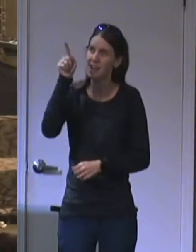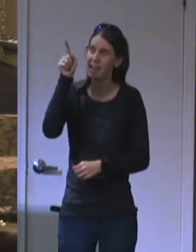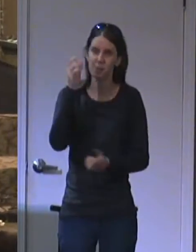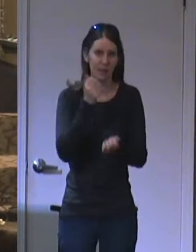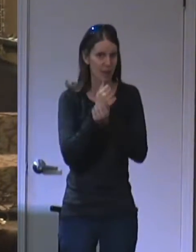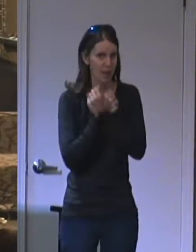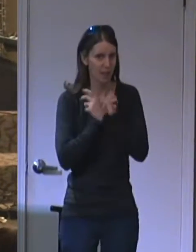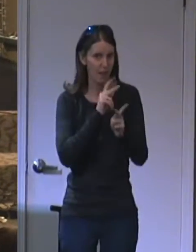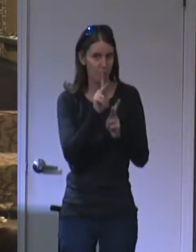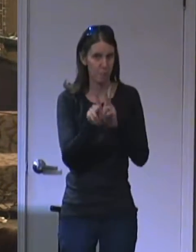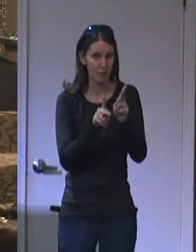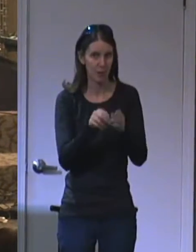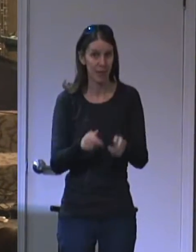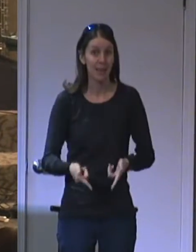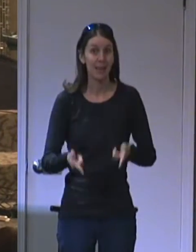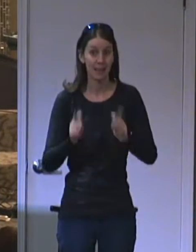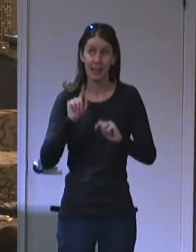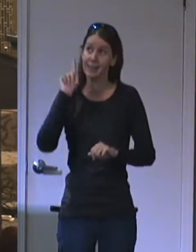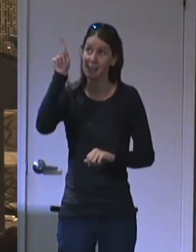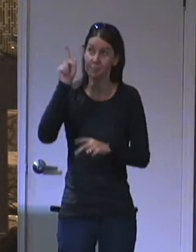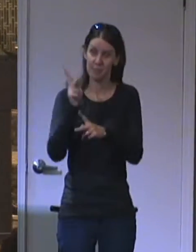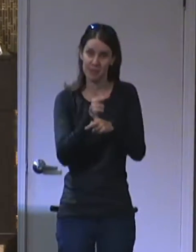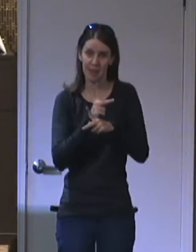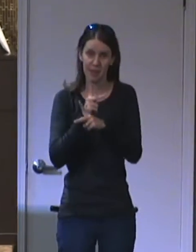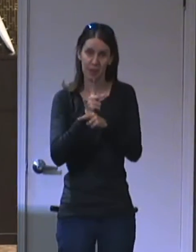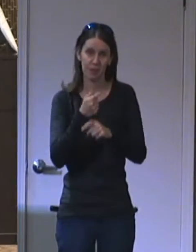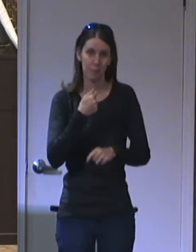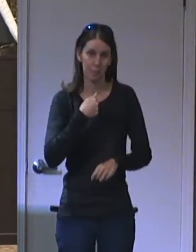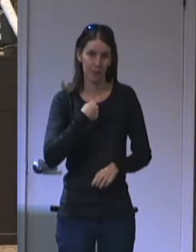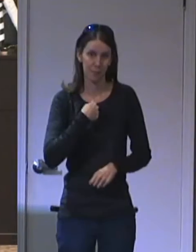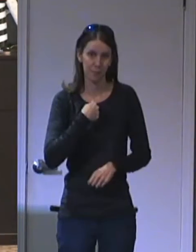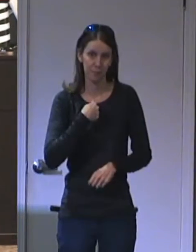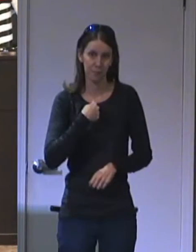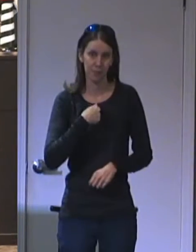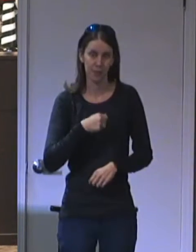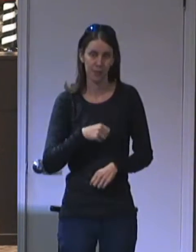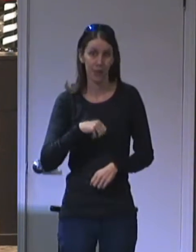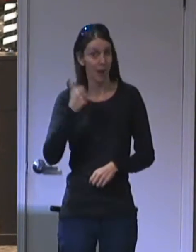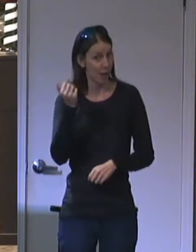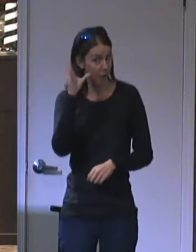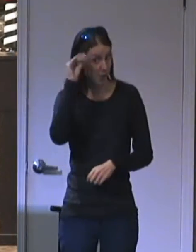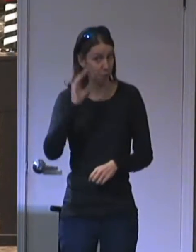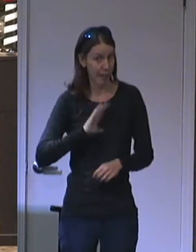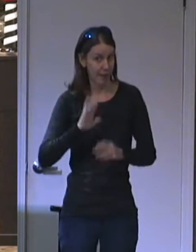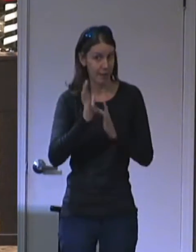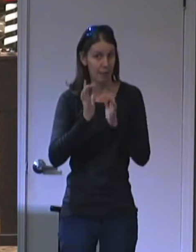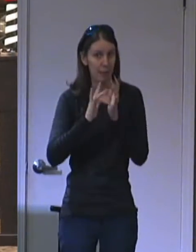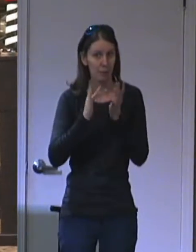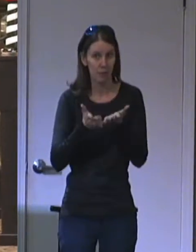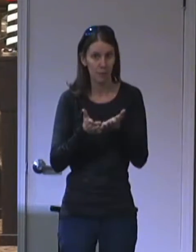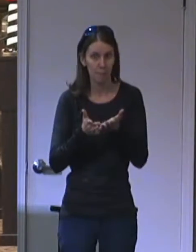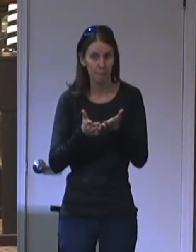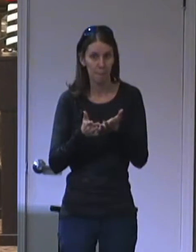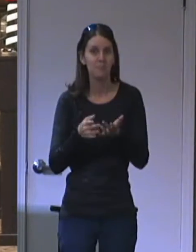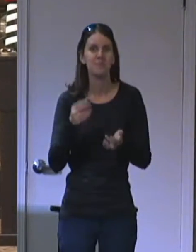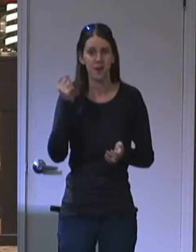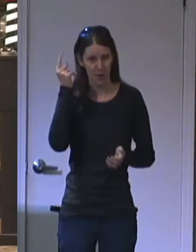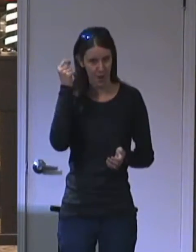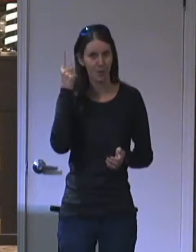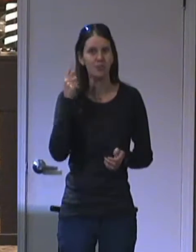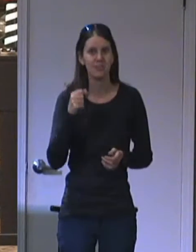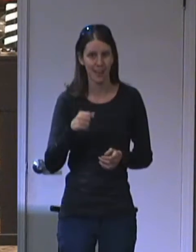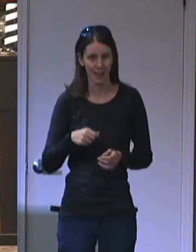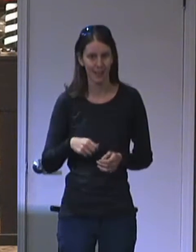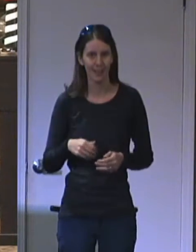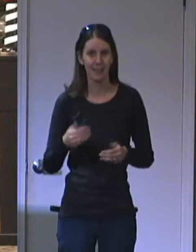and love people and let Him take care of me. You know, there's another man in the Scripture that